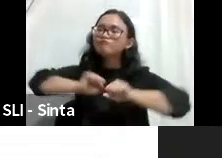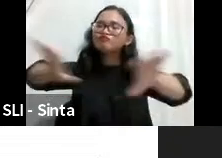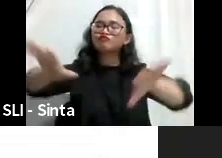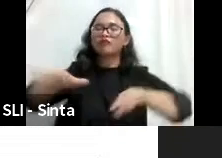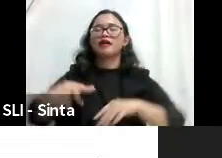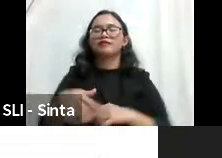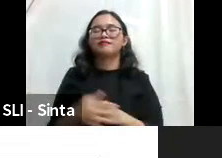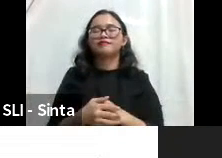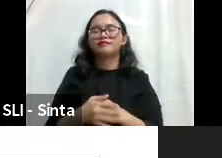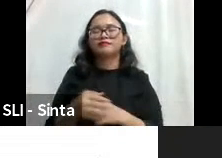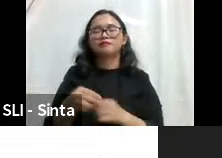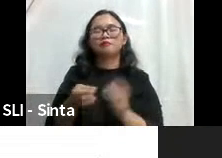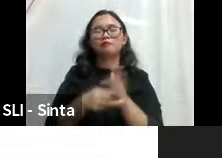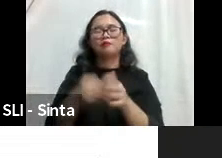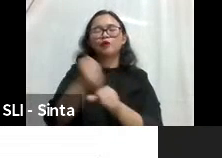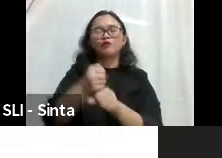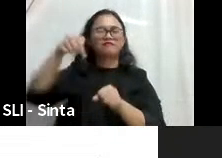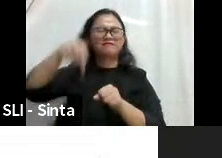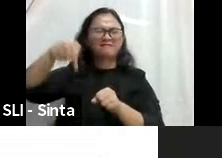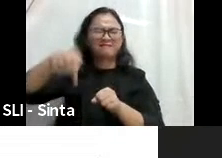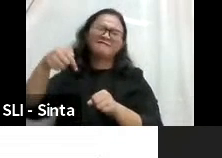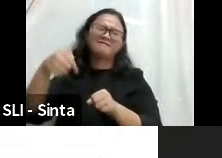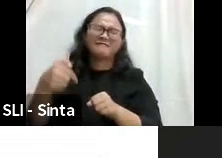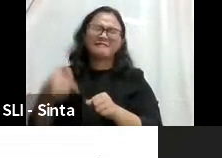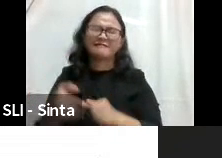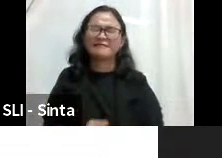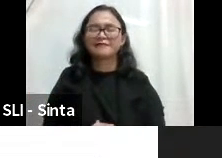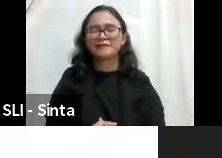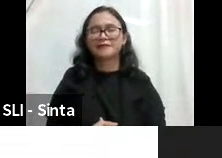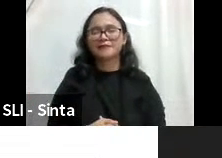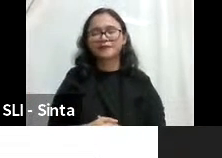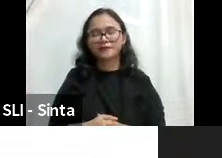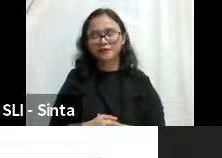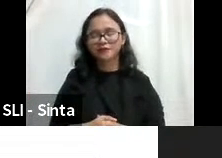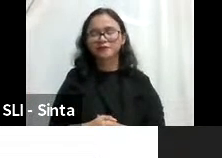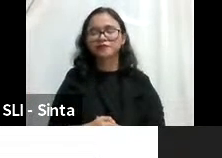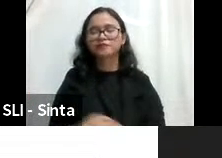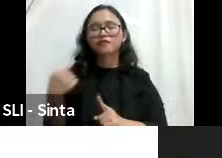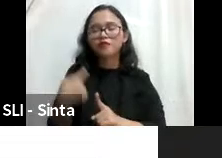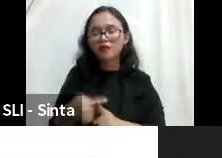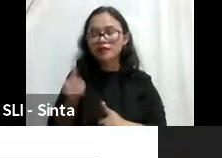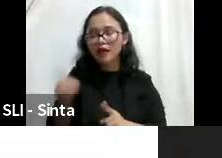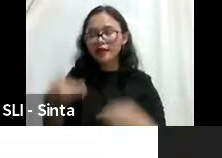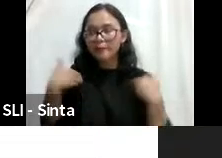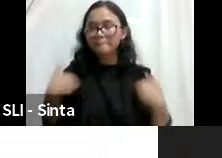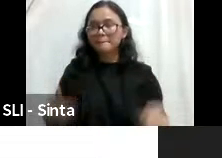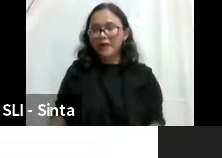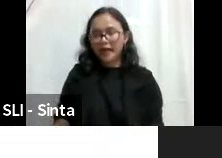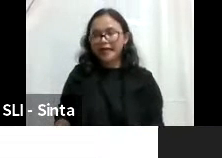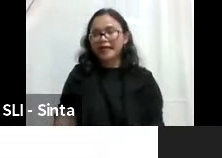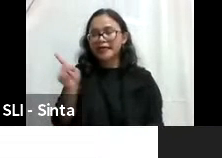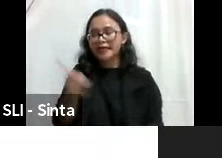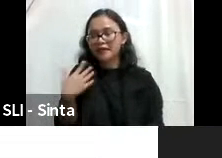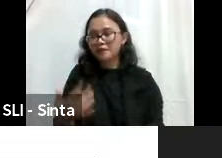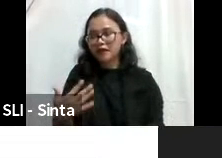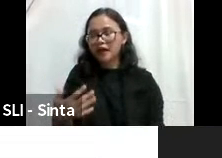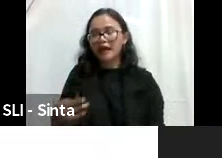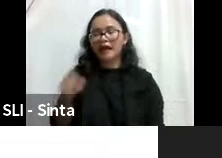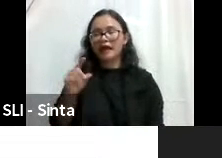week now of course We also looked at the role of responsible business Conduct in the covid-19